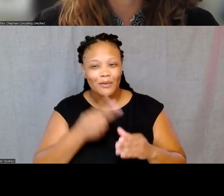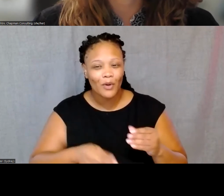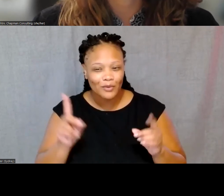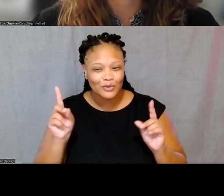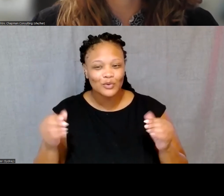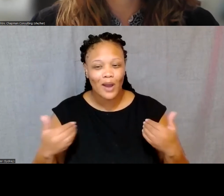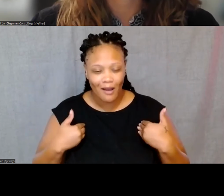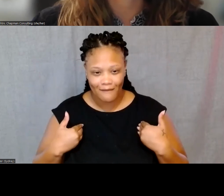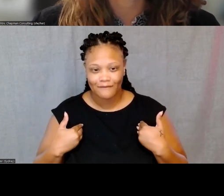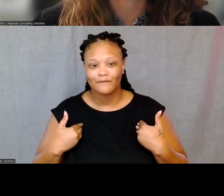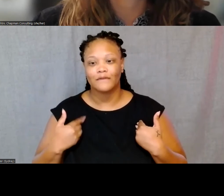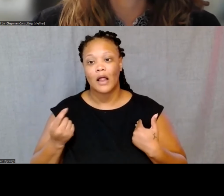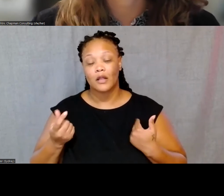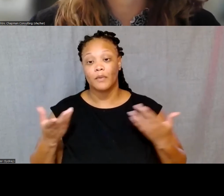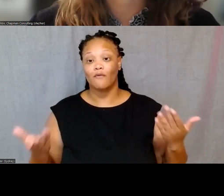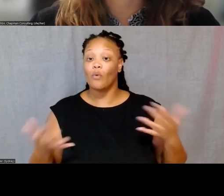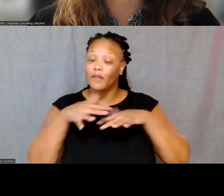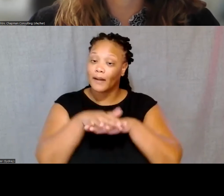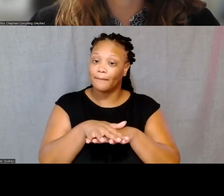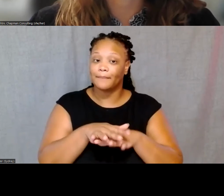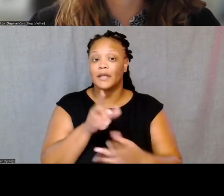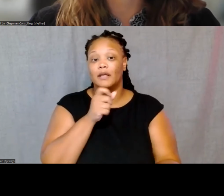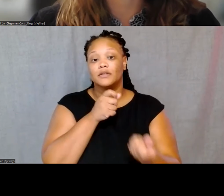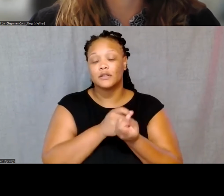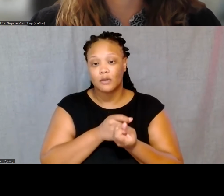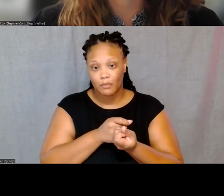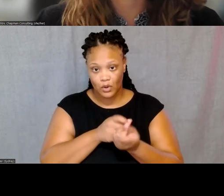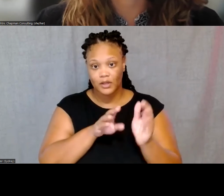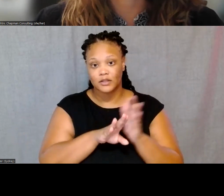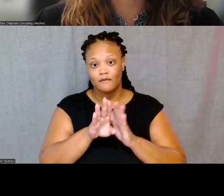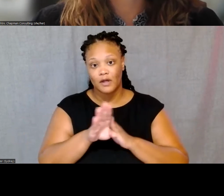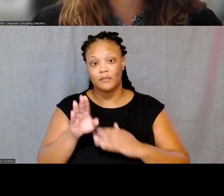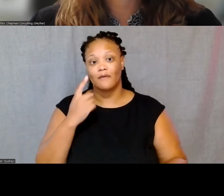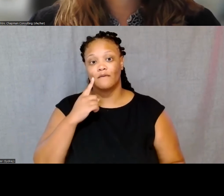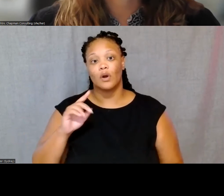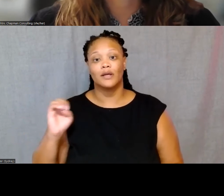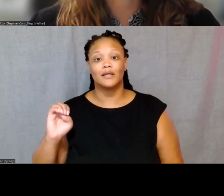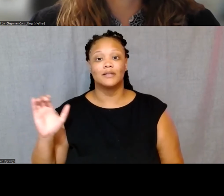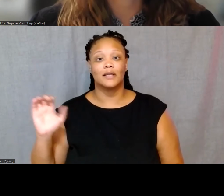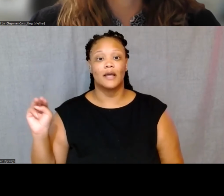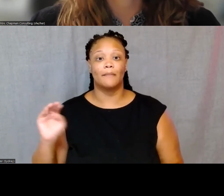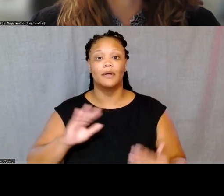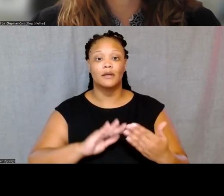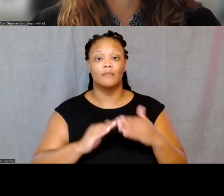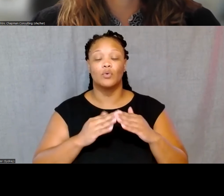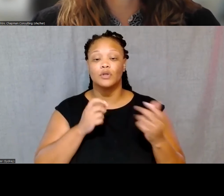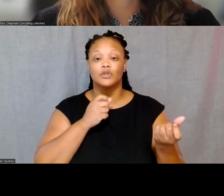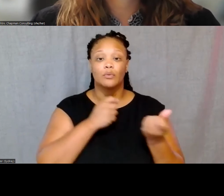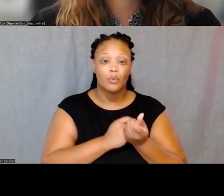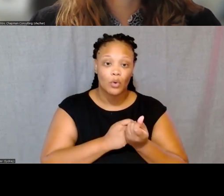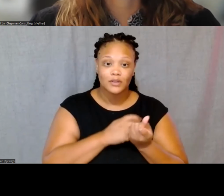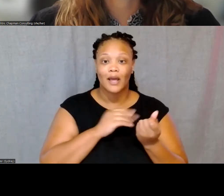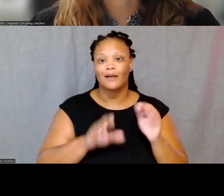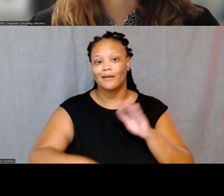have, like I mentioned, a little bit of overlap in that they support development of ECM community supports, infrastructure, and capacity